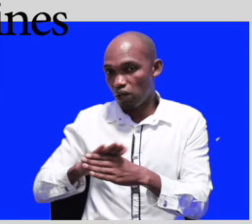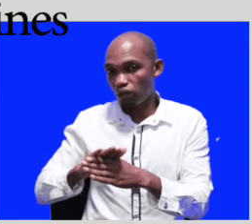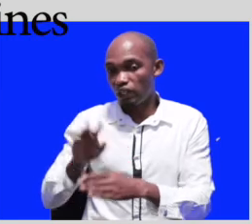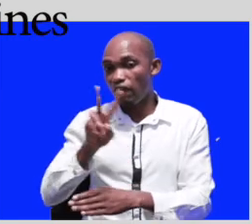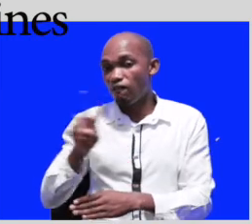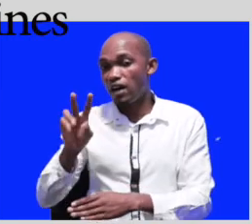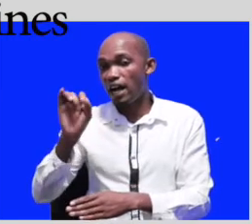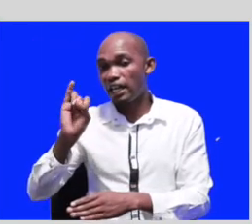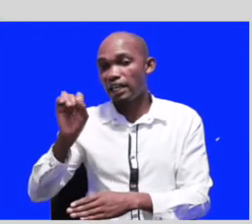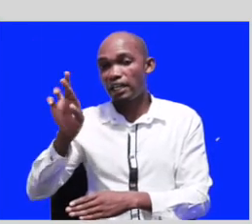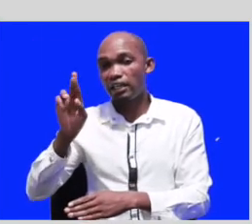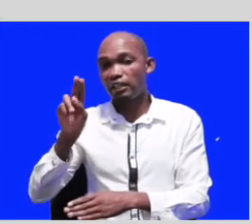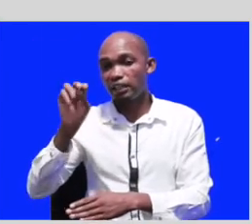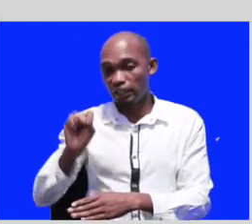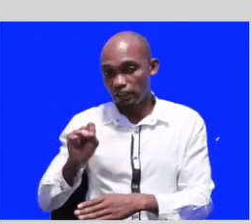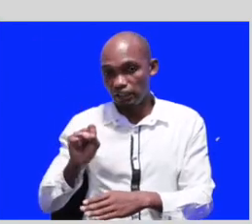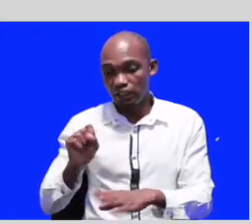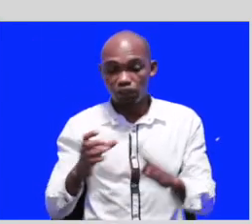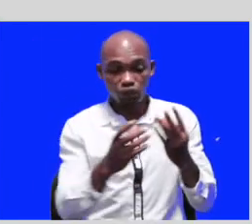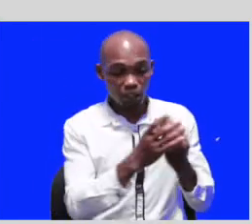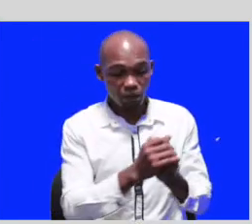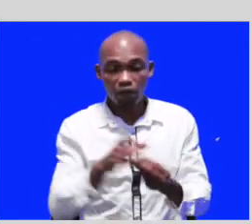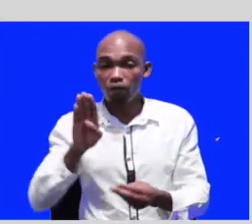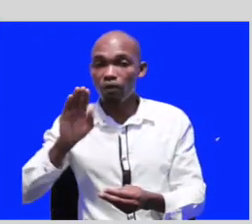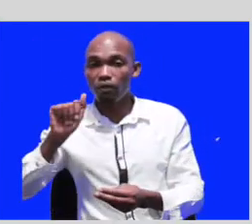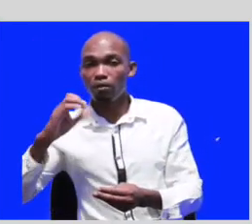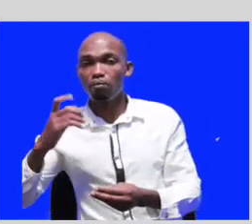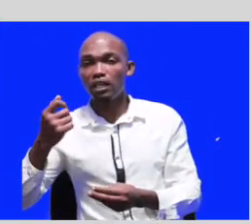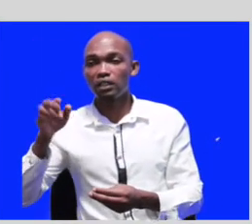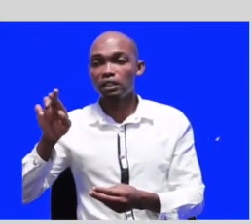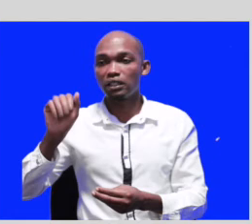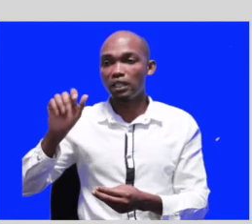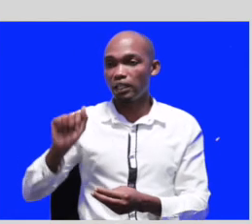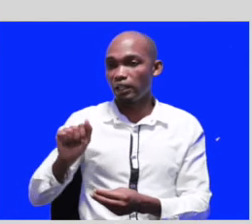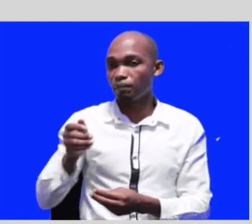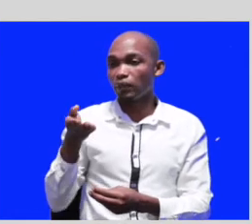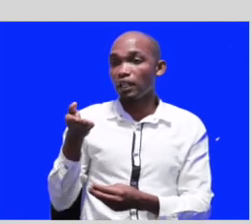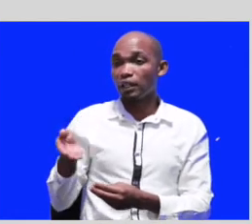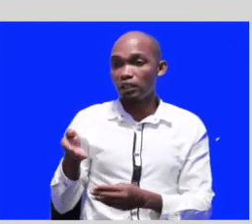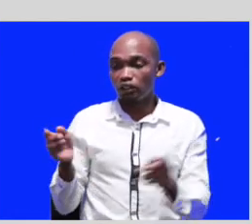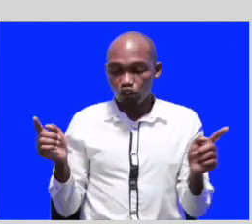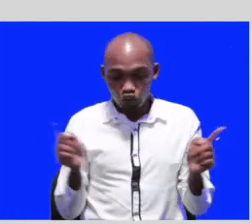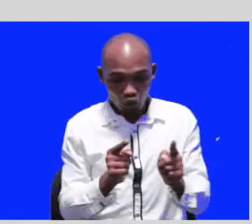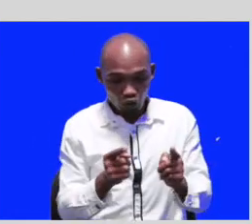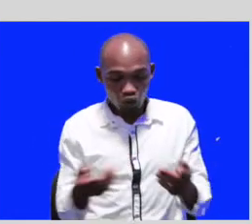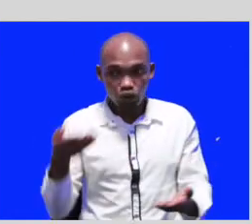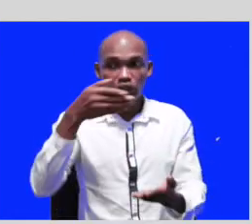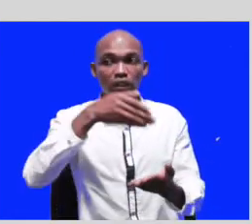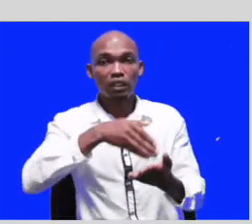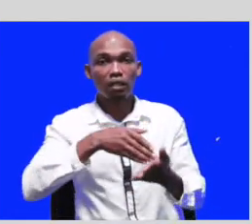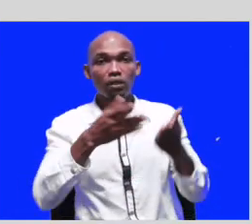viruses. The shortcoming of this Darwin theory is he failed to explain how variations in